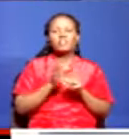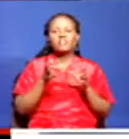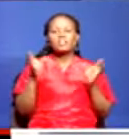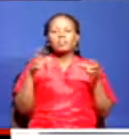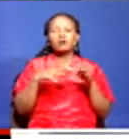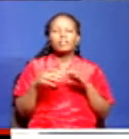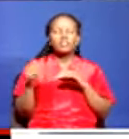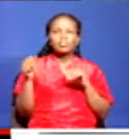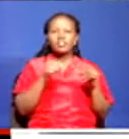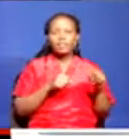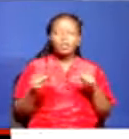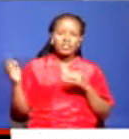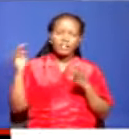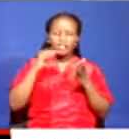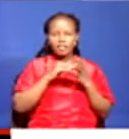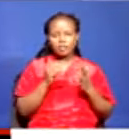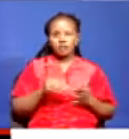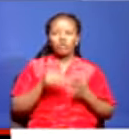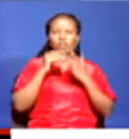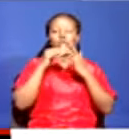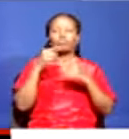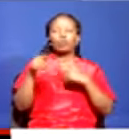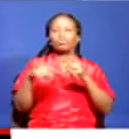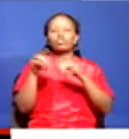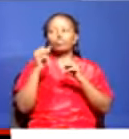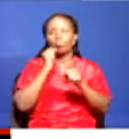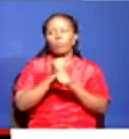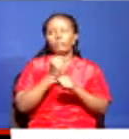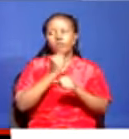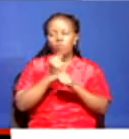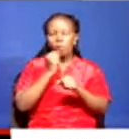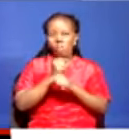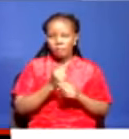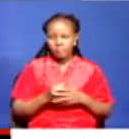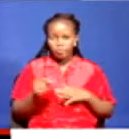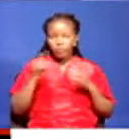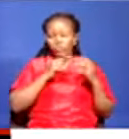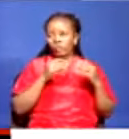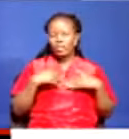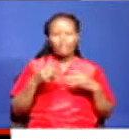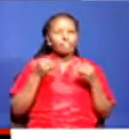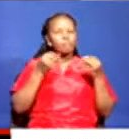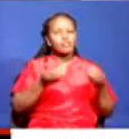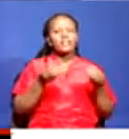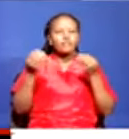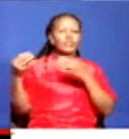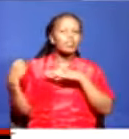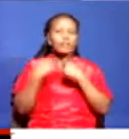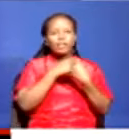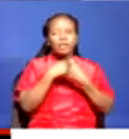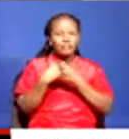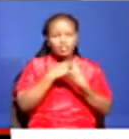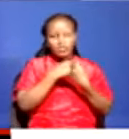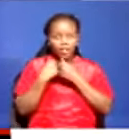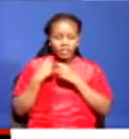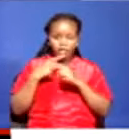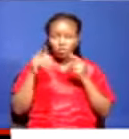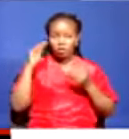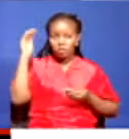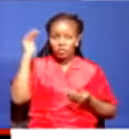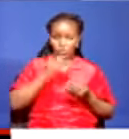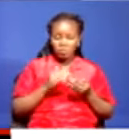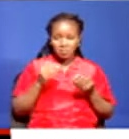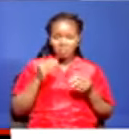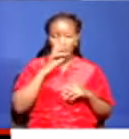re-strategize its priorities to stay afloat. There are a myriad of challenges culminating from reduced disposable incomes.